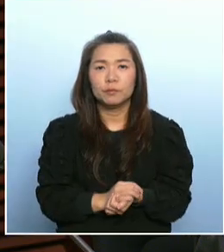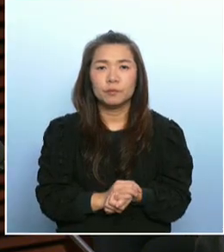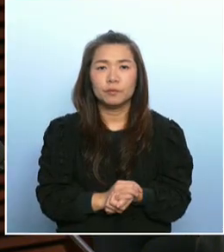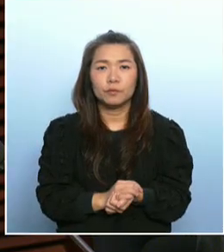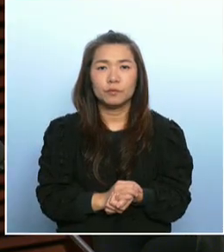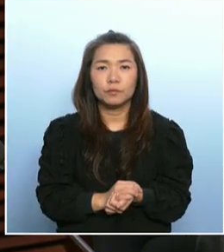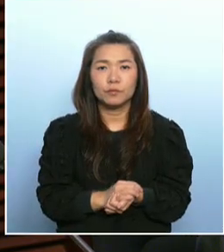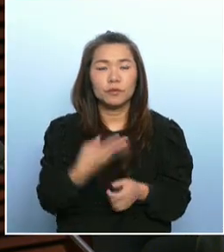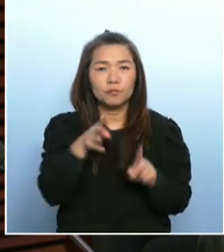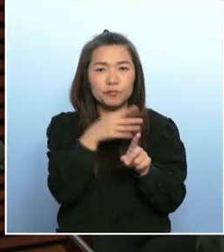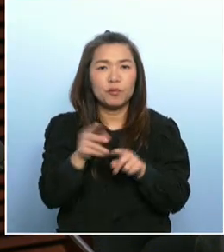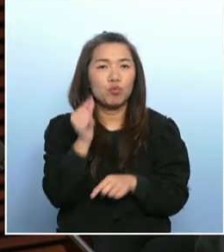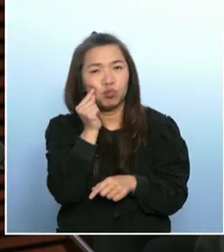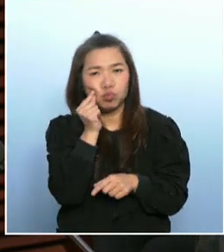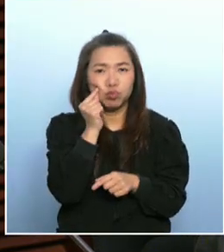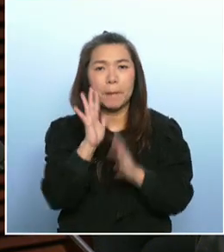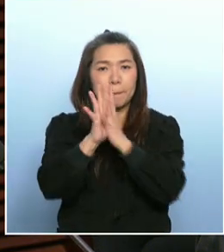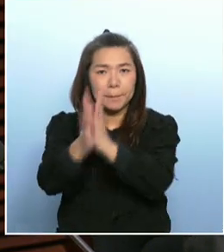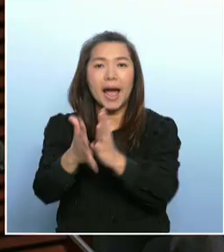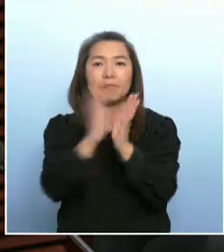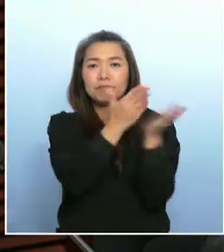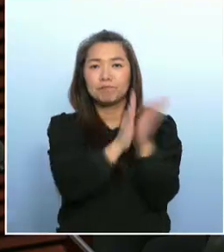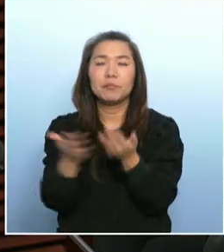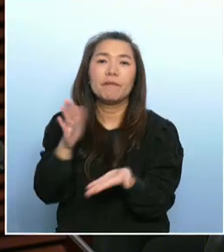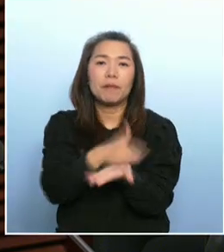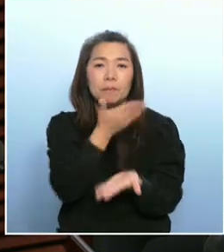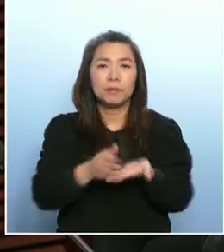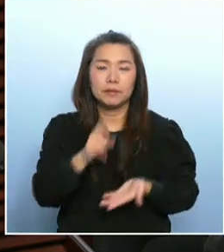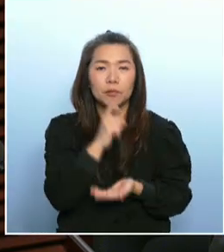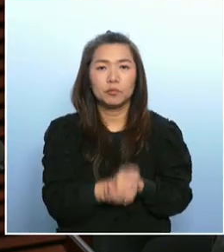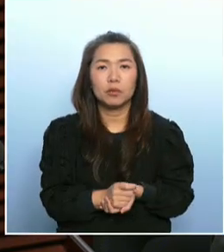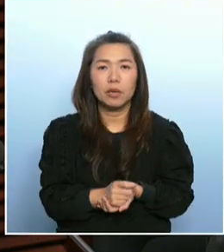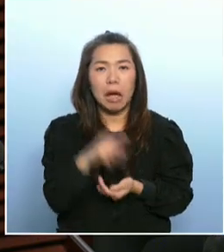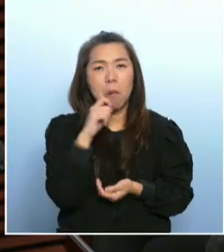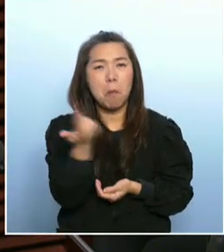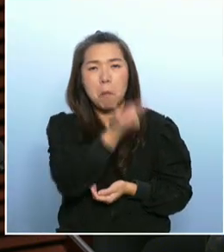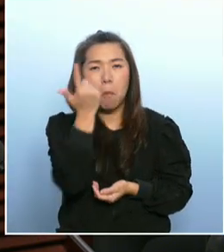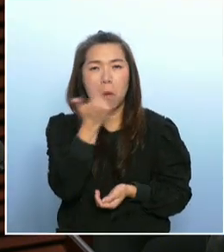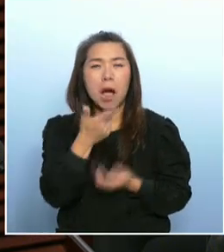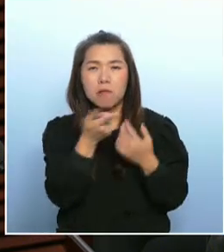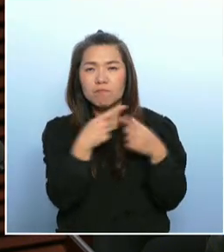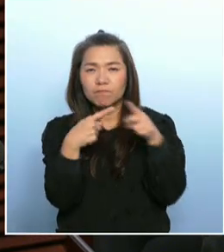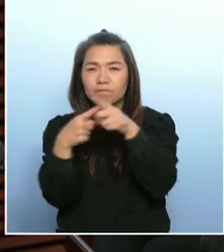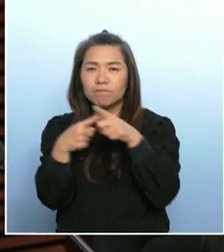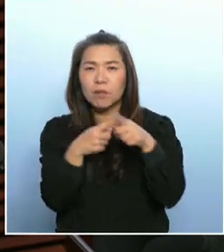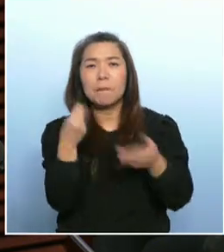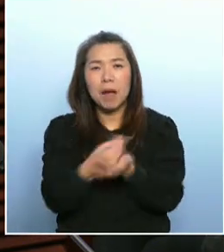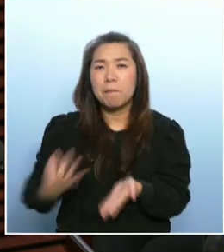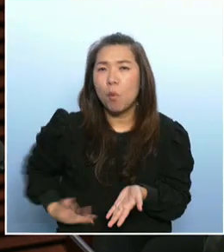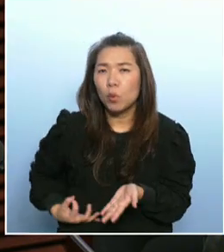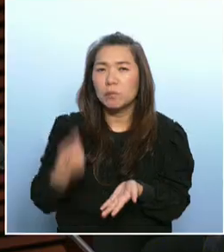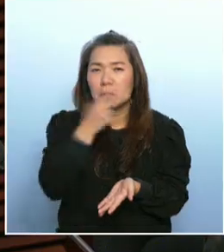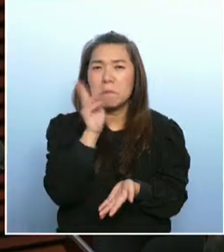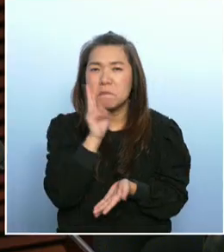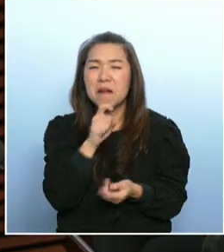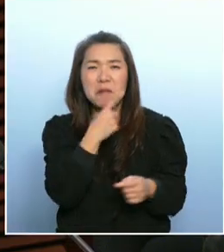for residential care services that has a long waiting time, we have come up with a non-active waiting